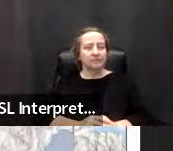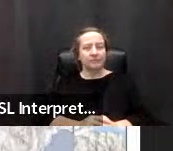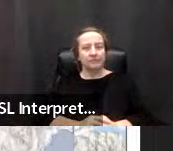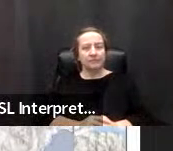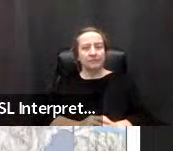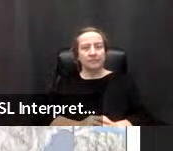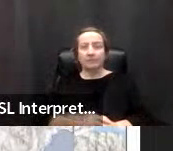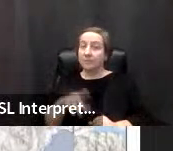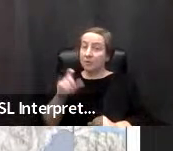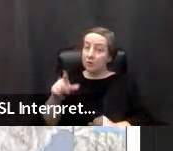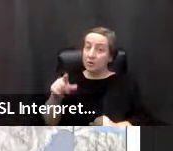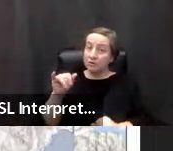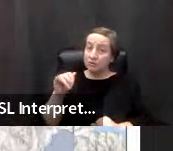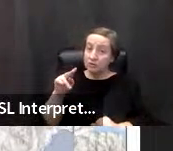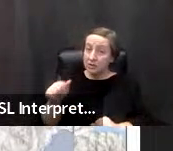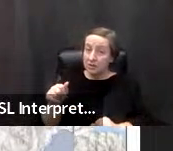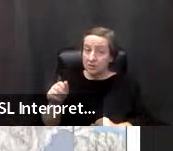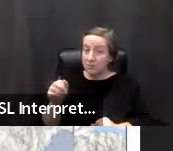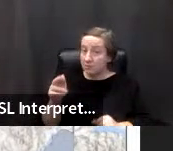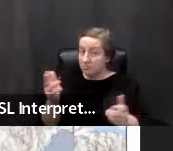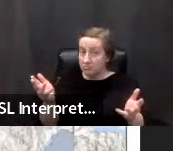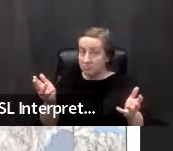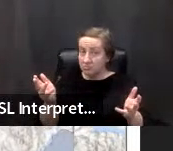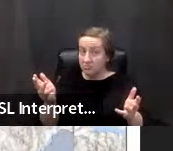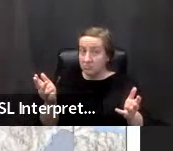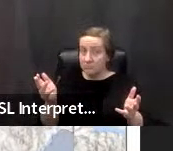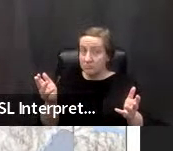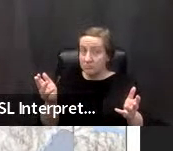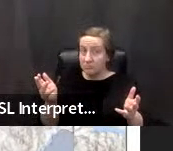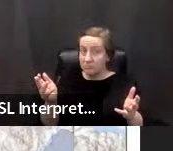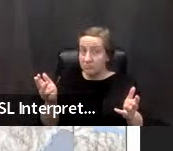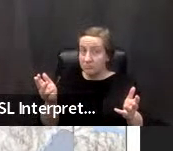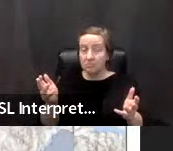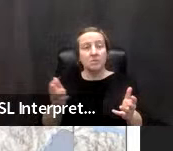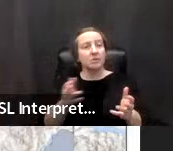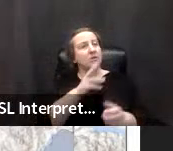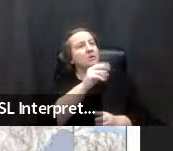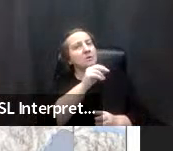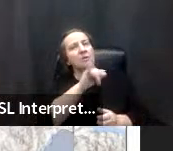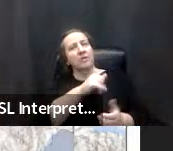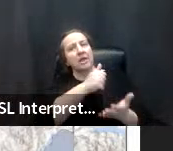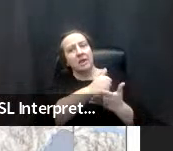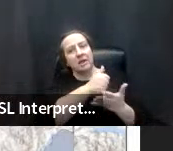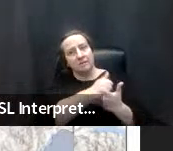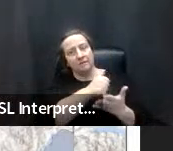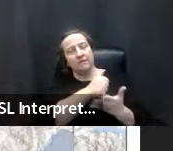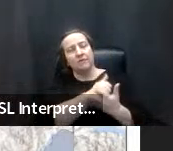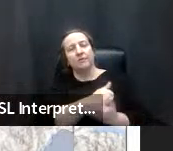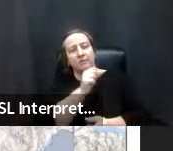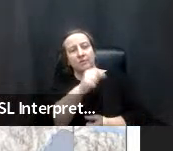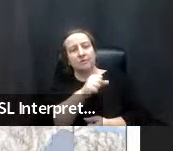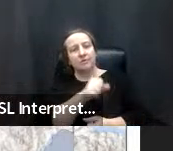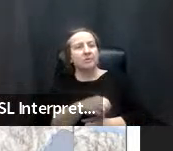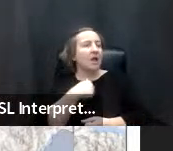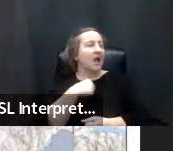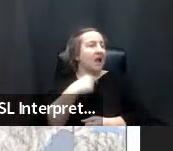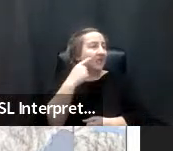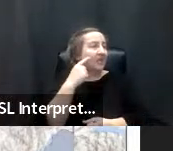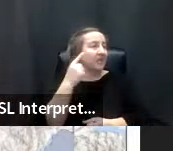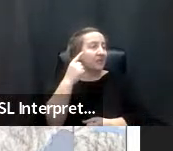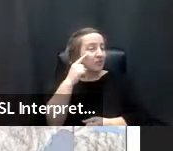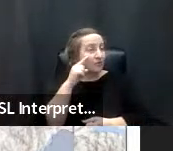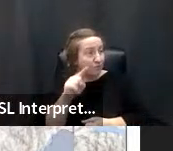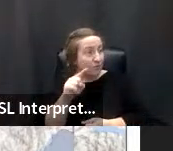Still have a question, Jana, or is that? No, that's very helpful. I think that for